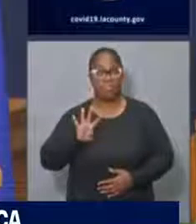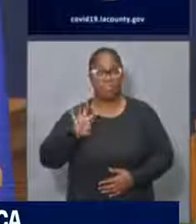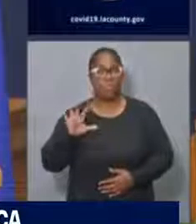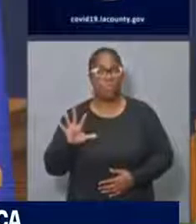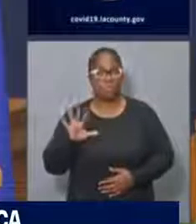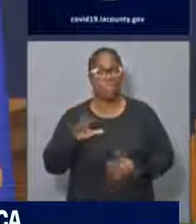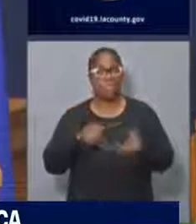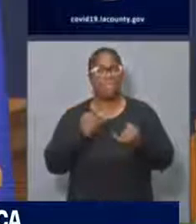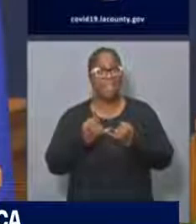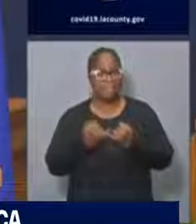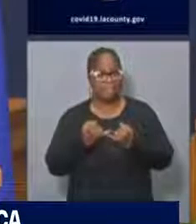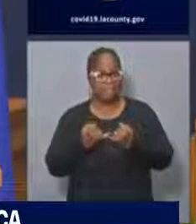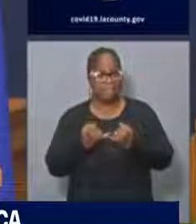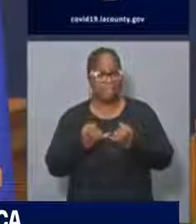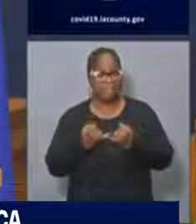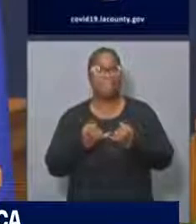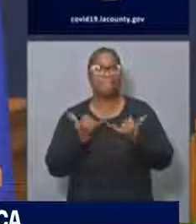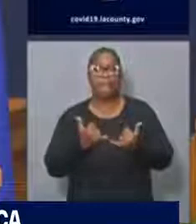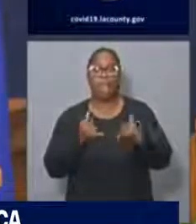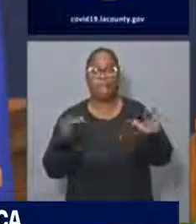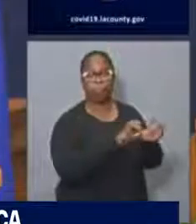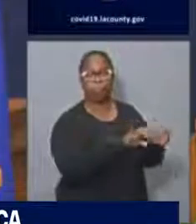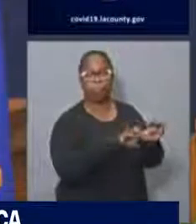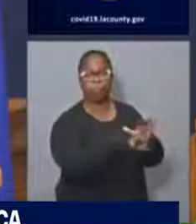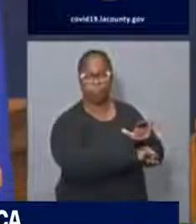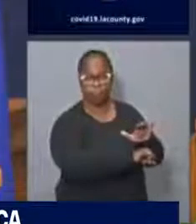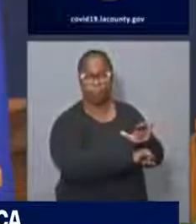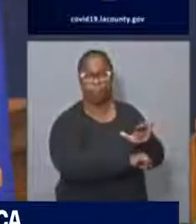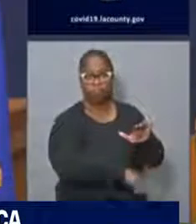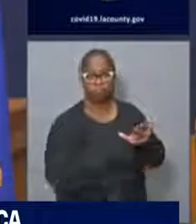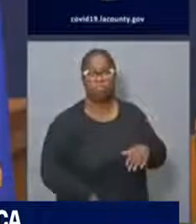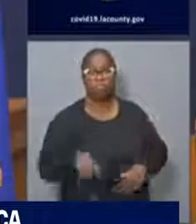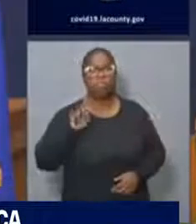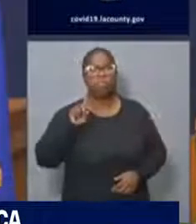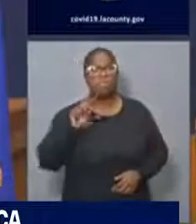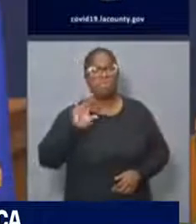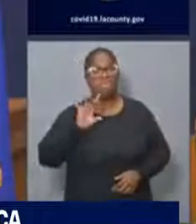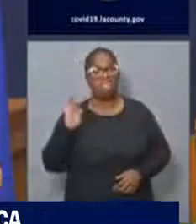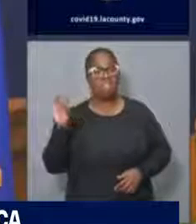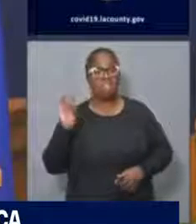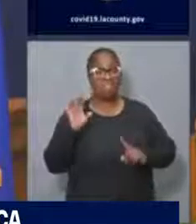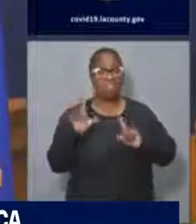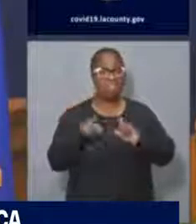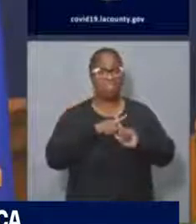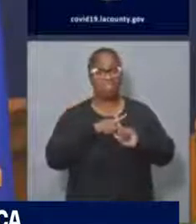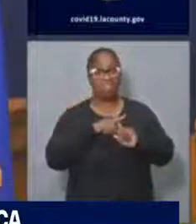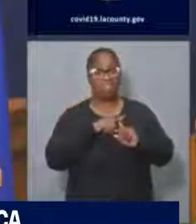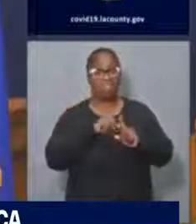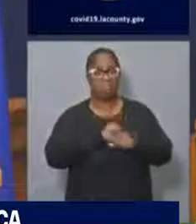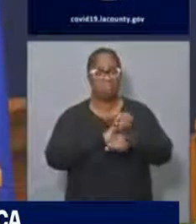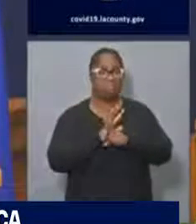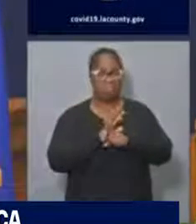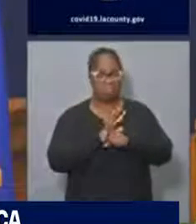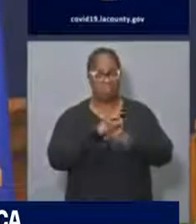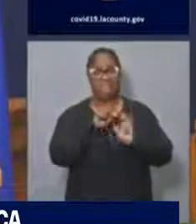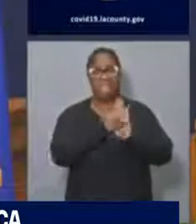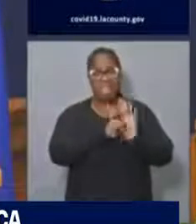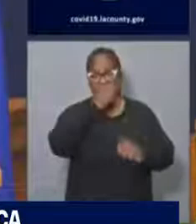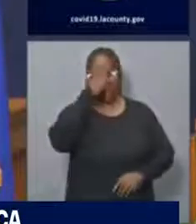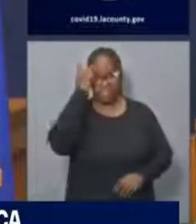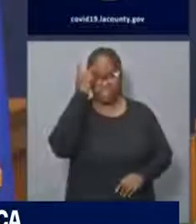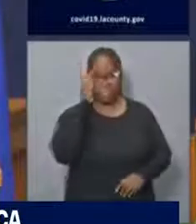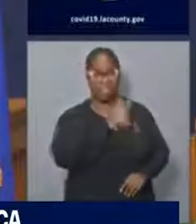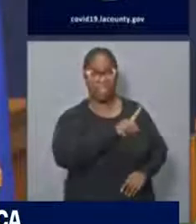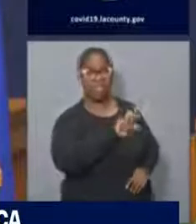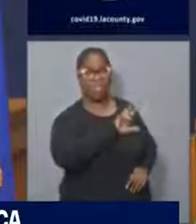2,545 people who are incarcerated that are quarantined. There are 188 cases in the state prison, 131